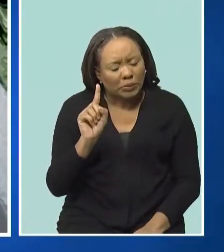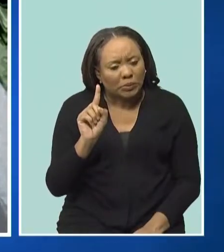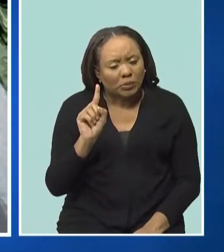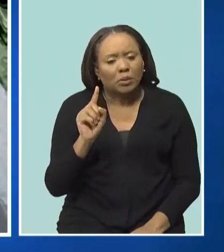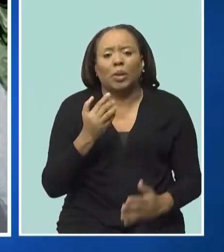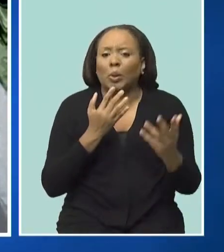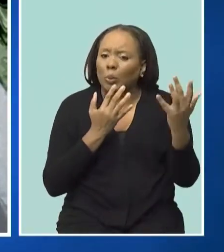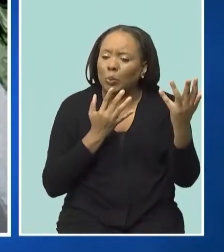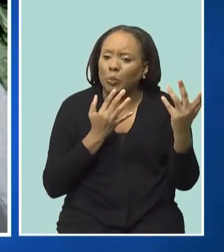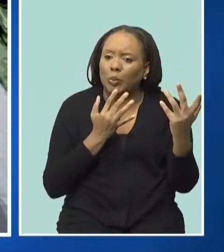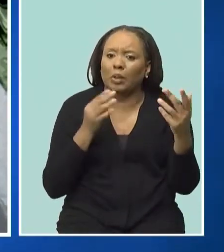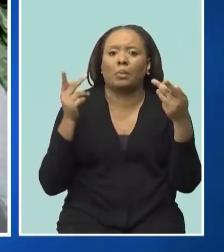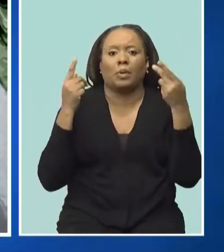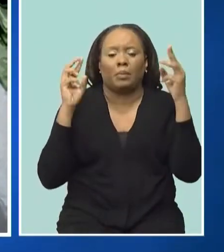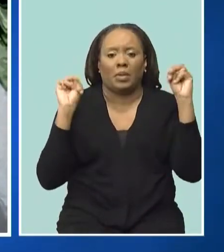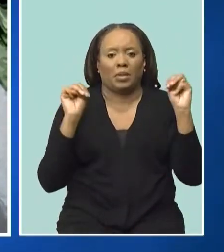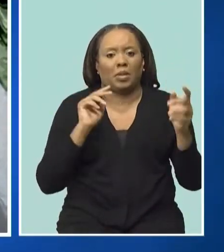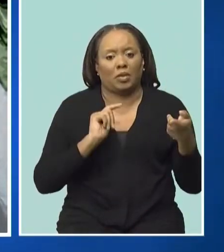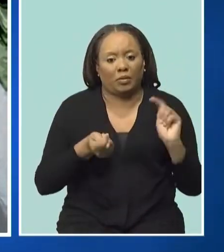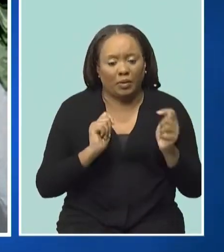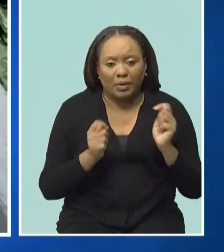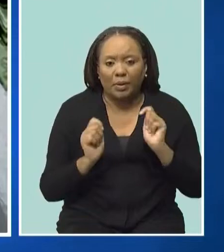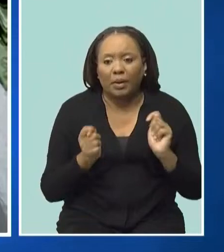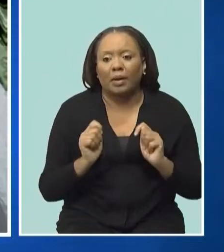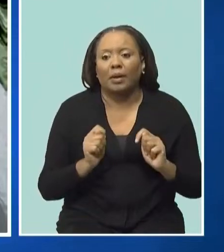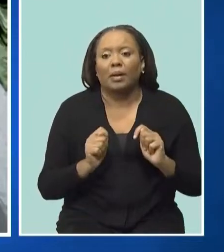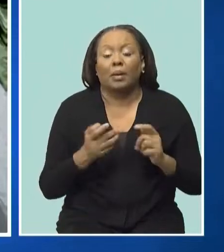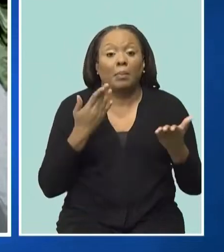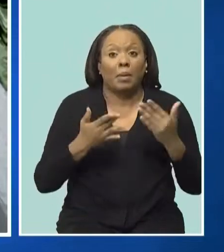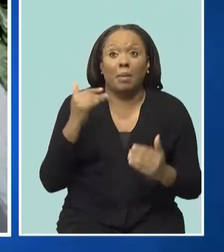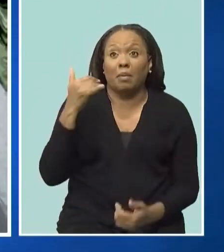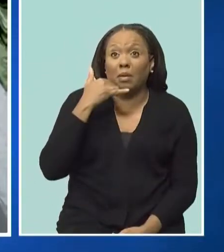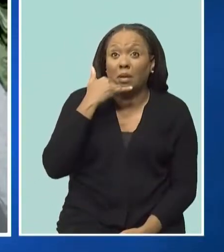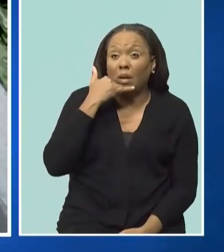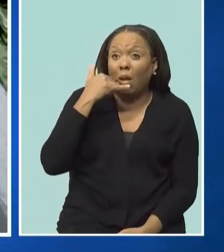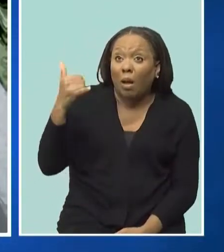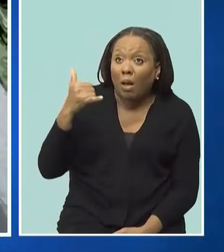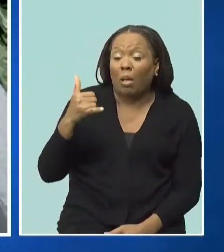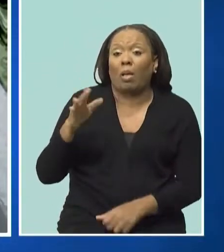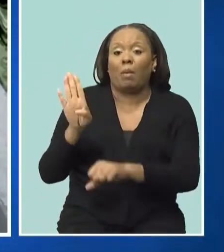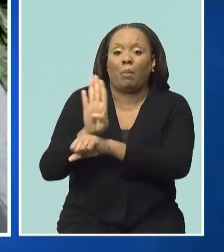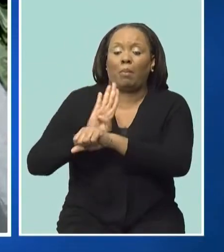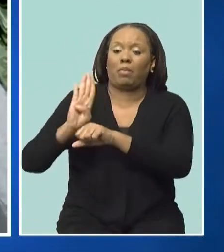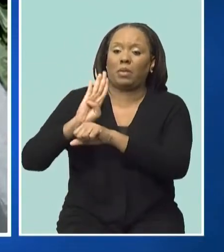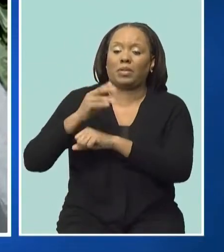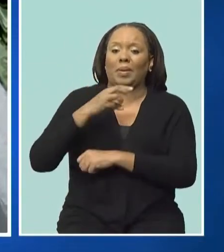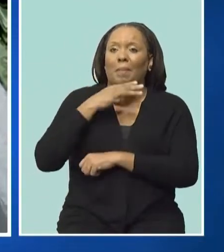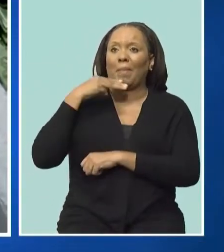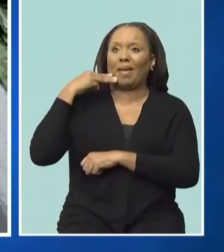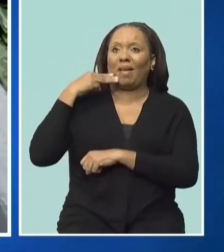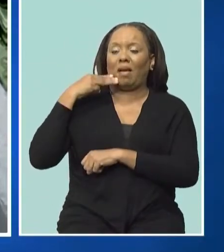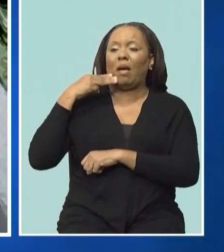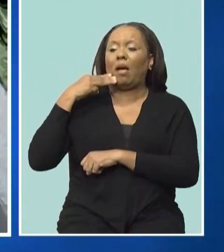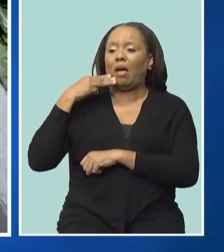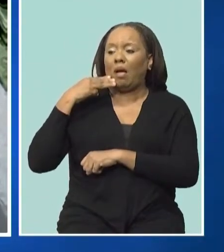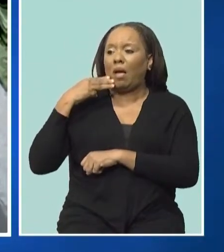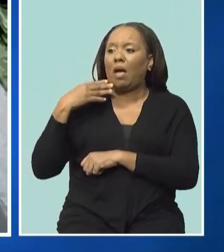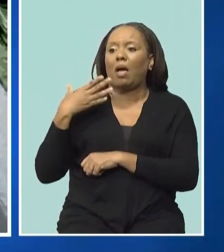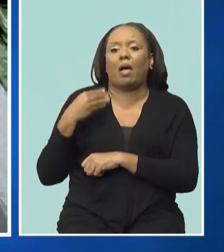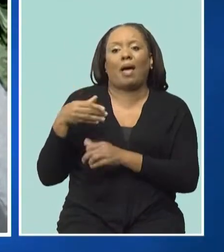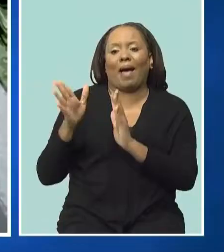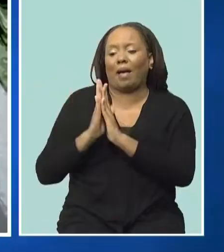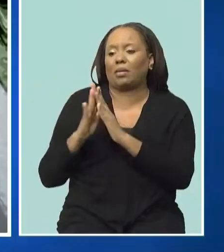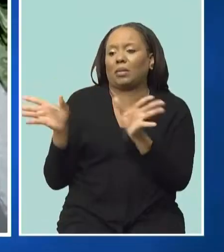Trinidad and Tobago probably call the Honorable Prime Minister of the Republic of Barbados and set up a